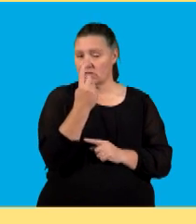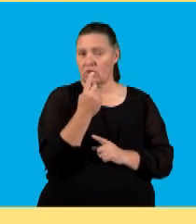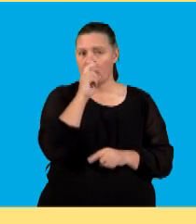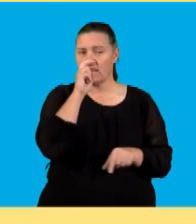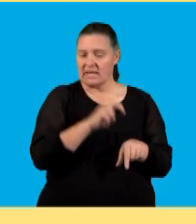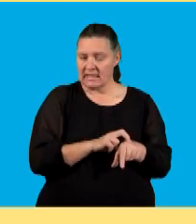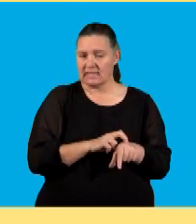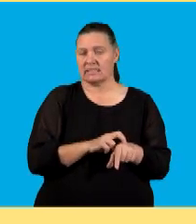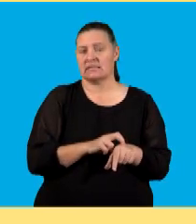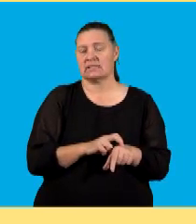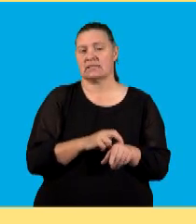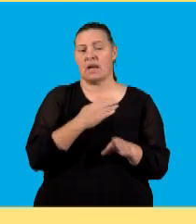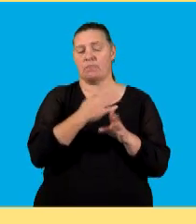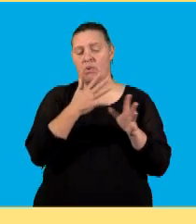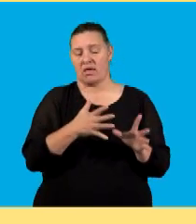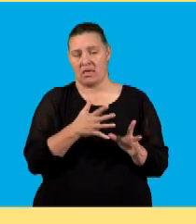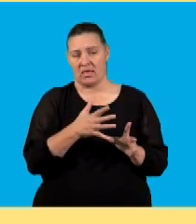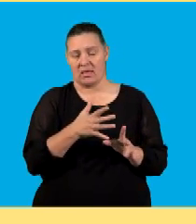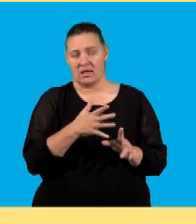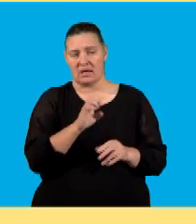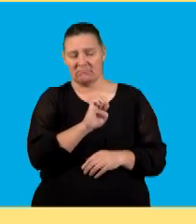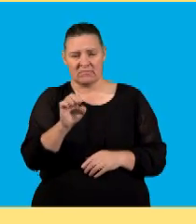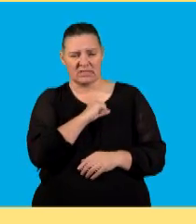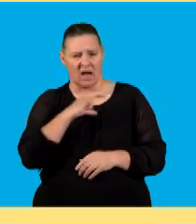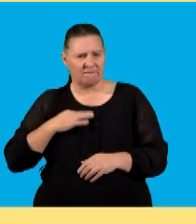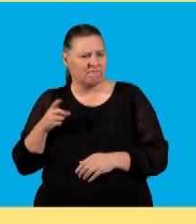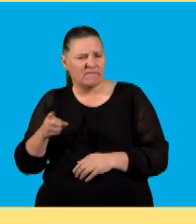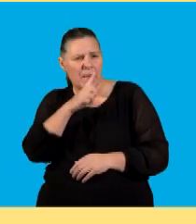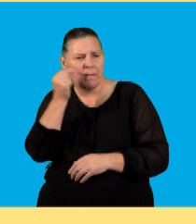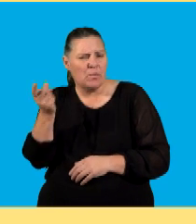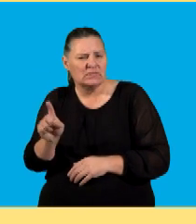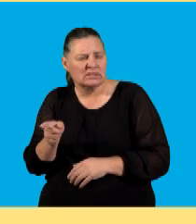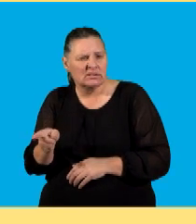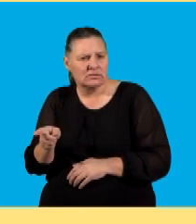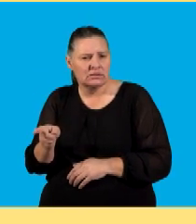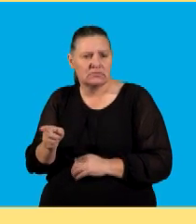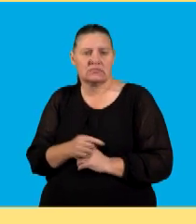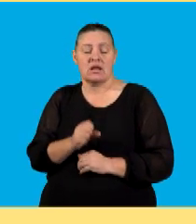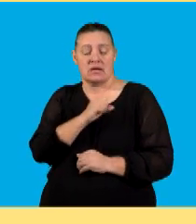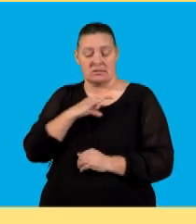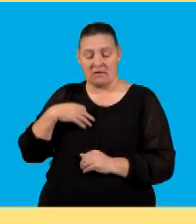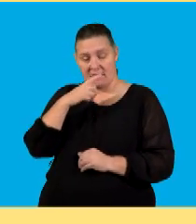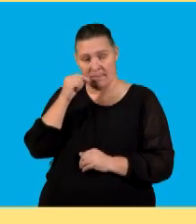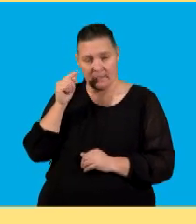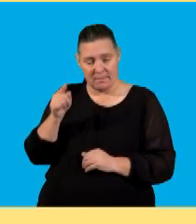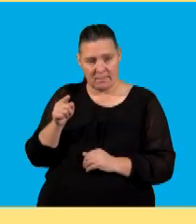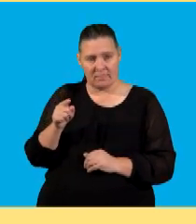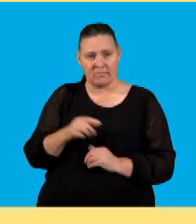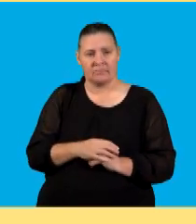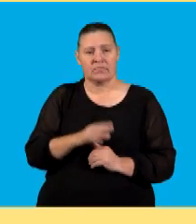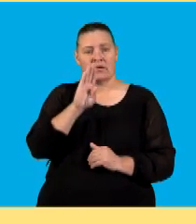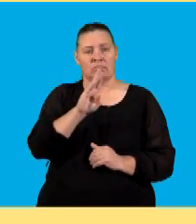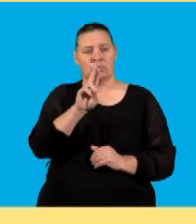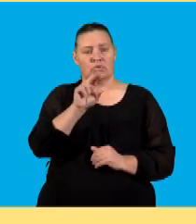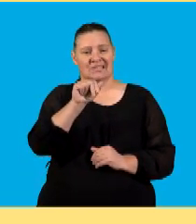first we need the employee. What is the name of our employee? Our employee